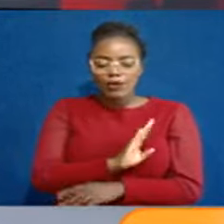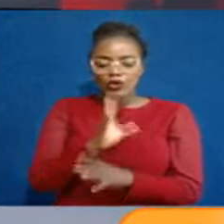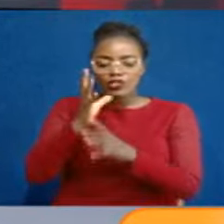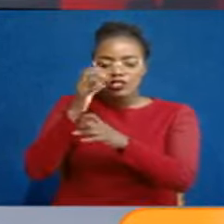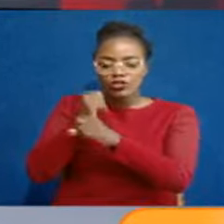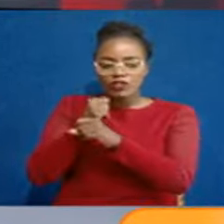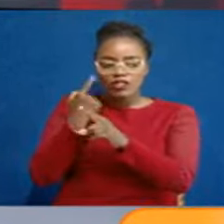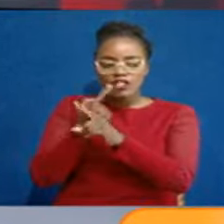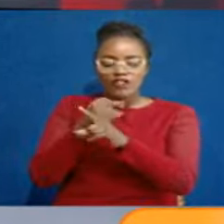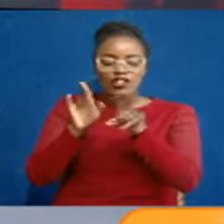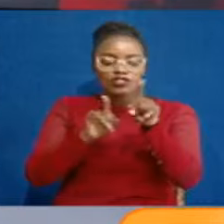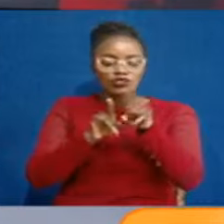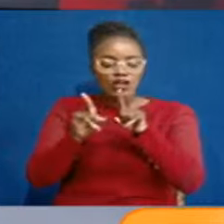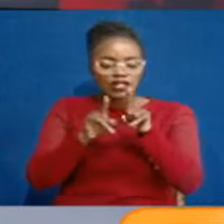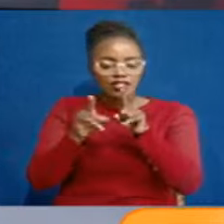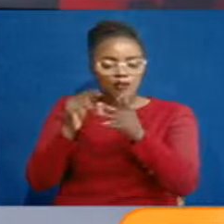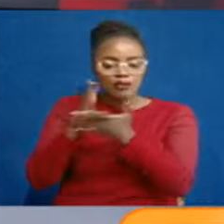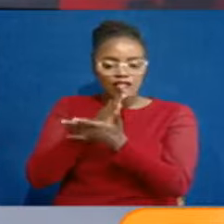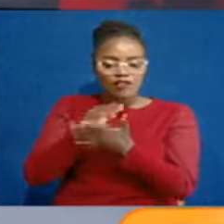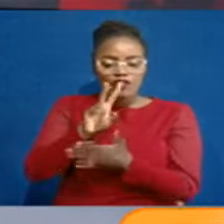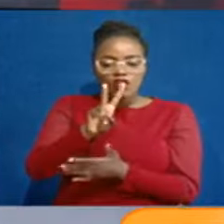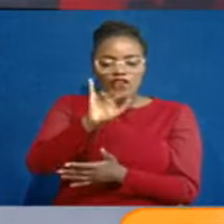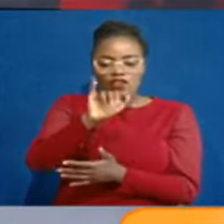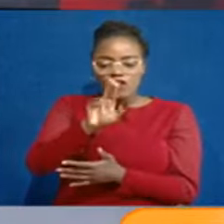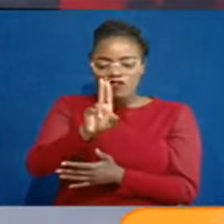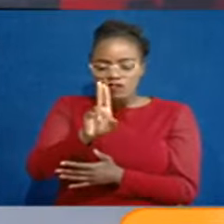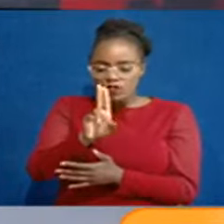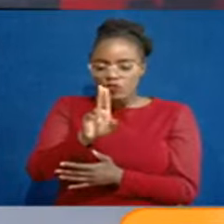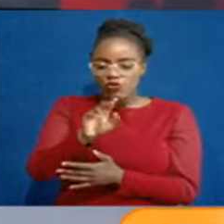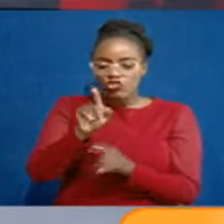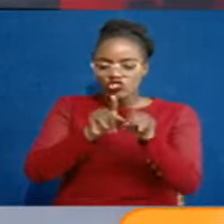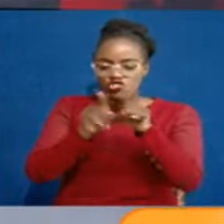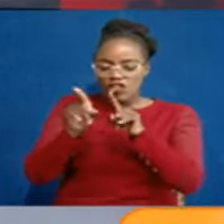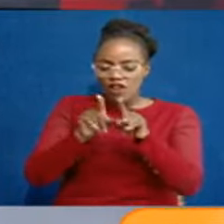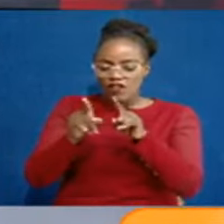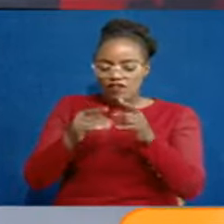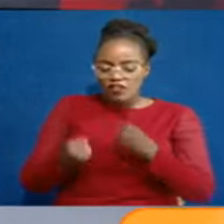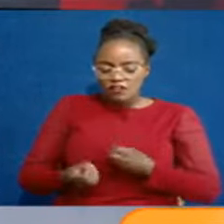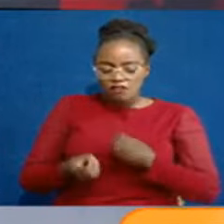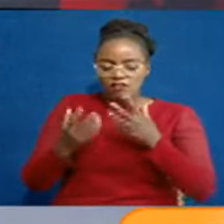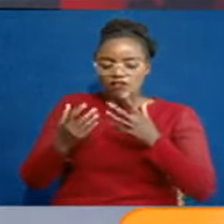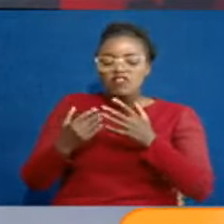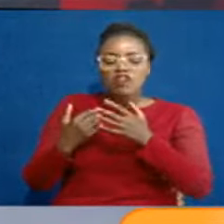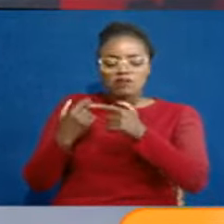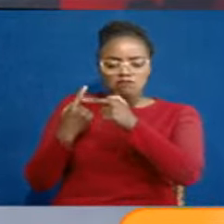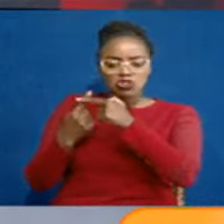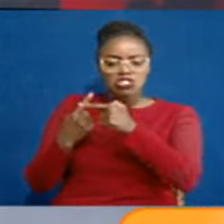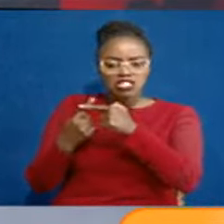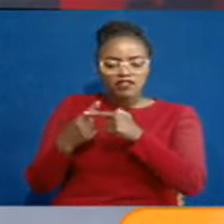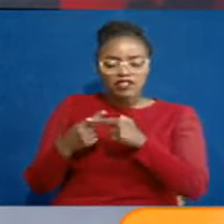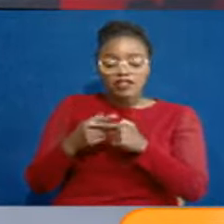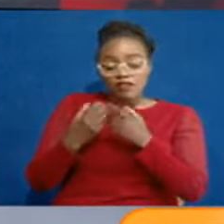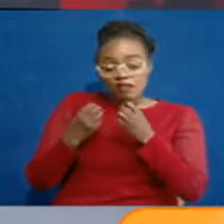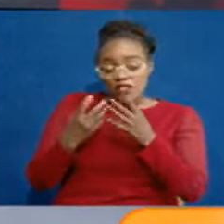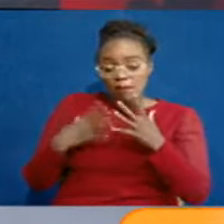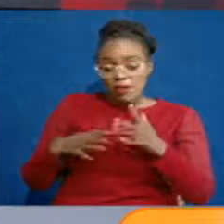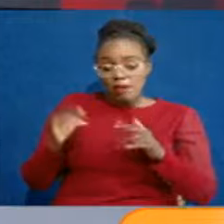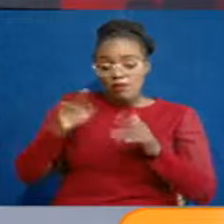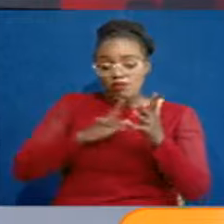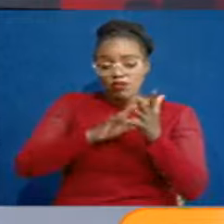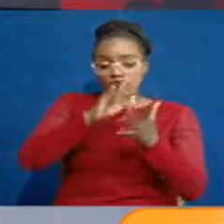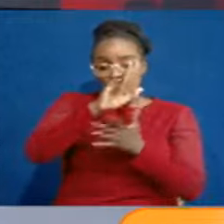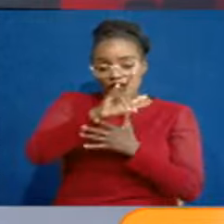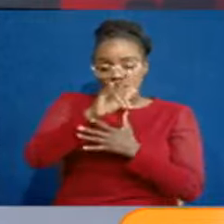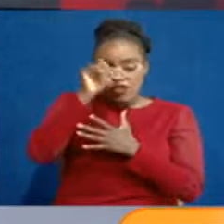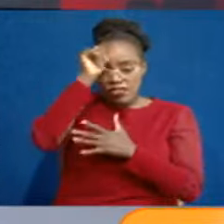in the tourism sector, with Viutravel CEO Felix Musa expressing optimism that the number of tourists from Asia and the